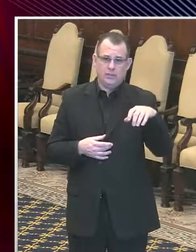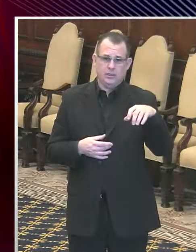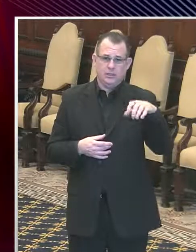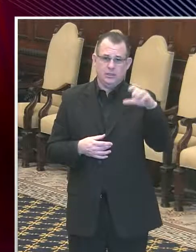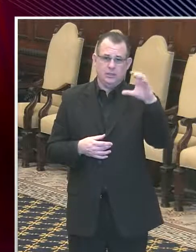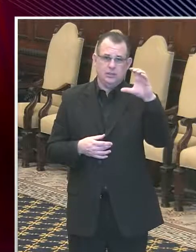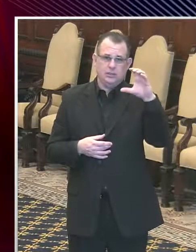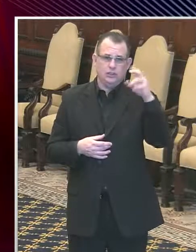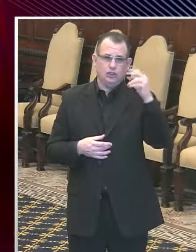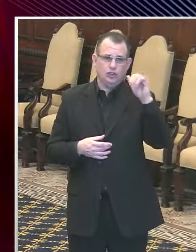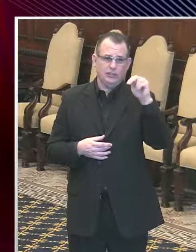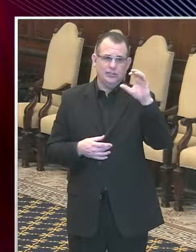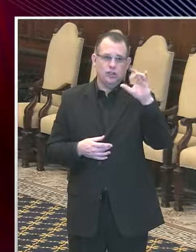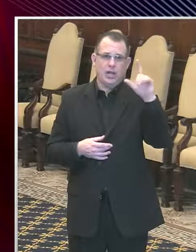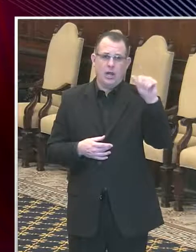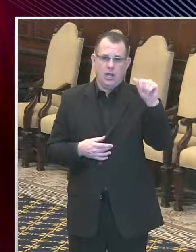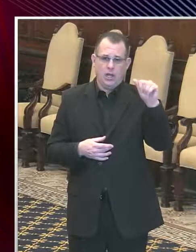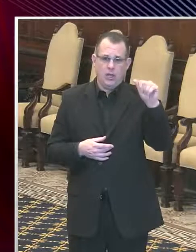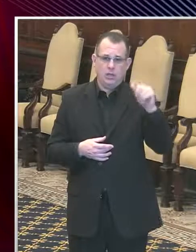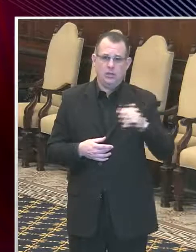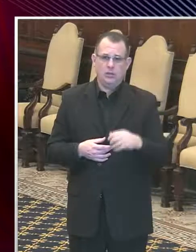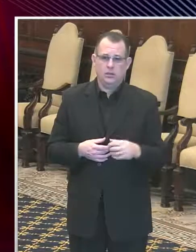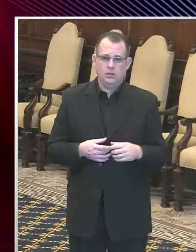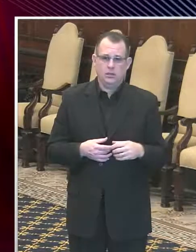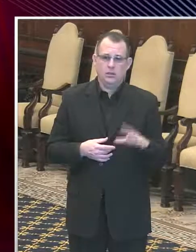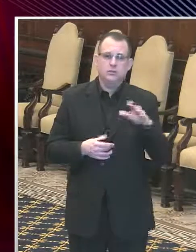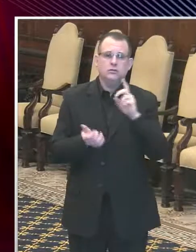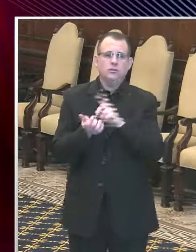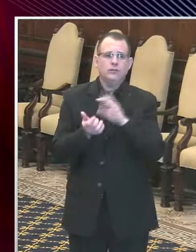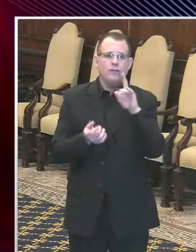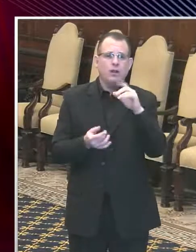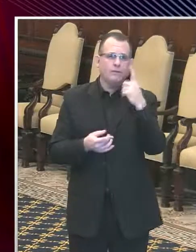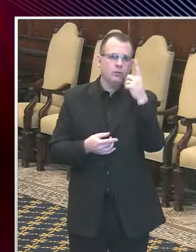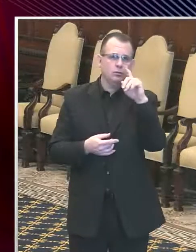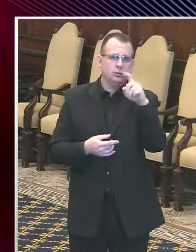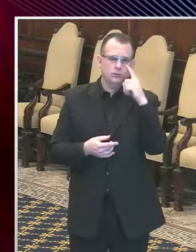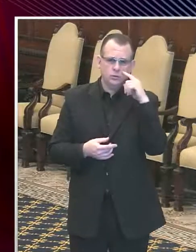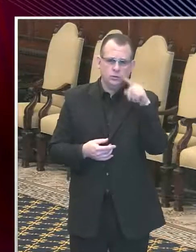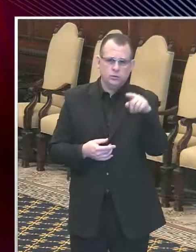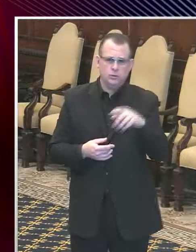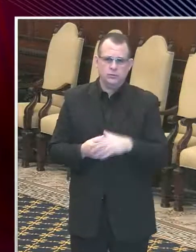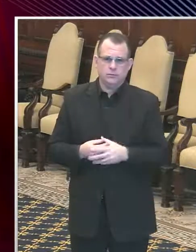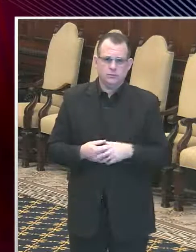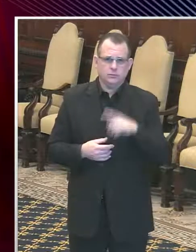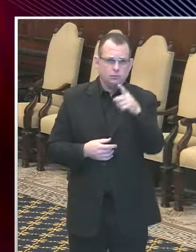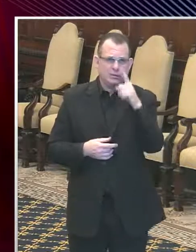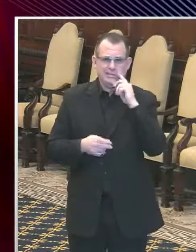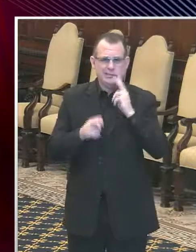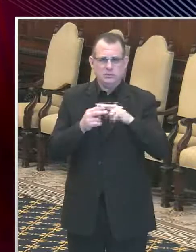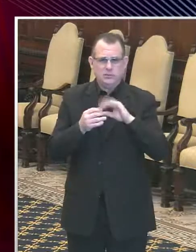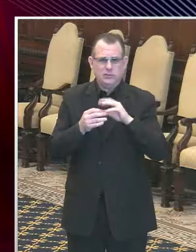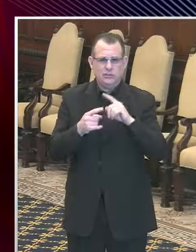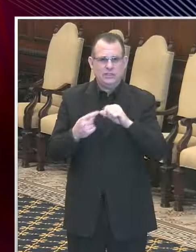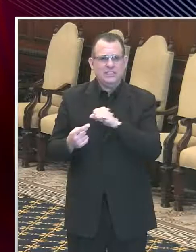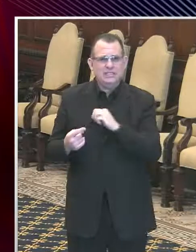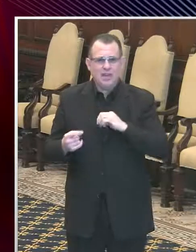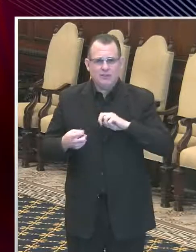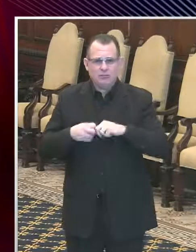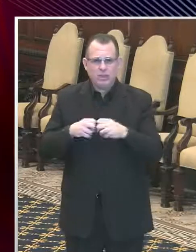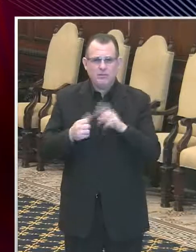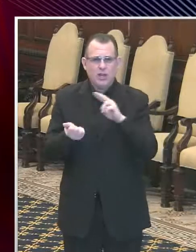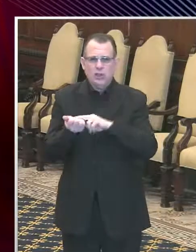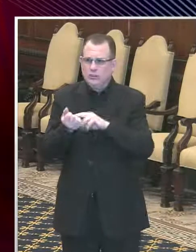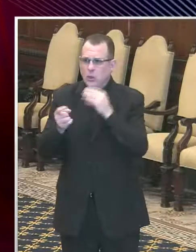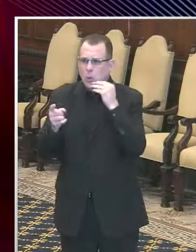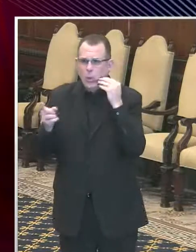Rudy. Hi there. Dr. Farley, this first question is for you. You mentioned staffing troubles at nursing homes. Can